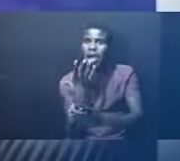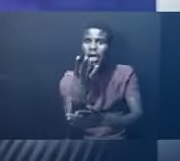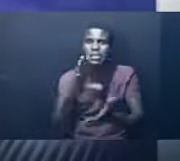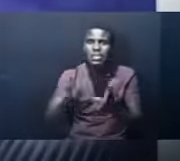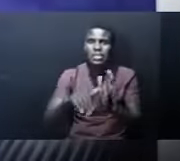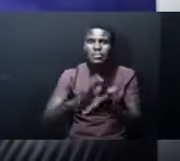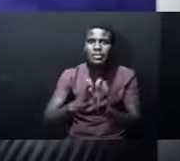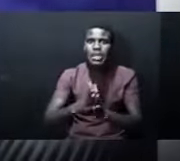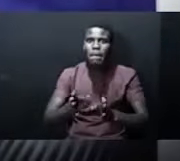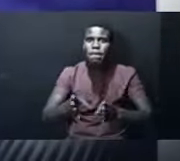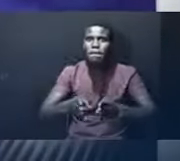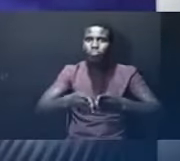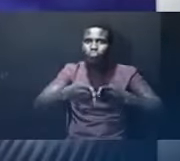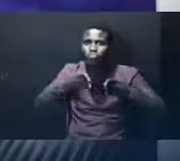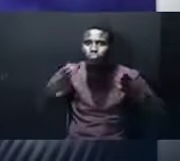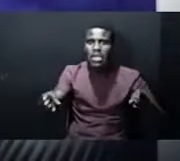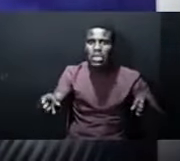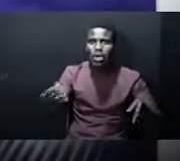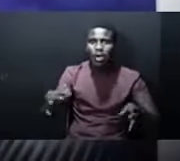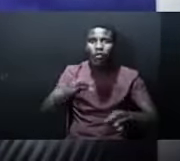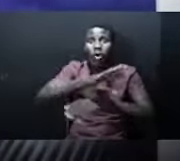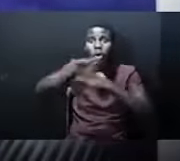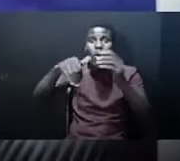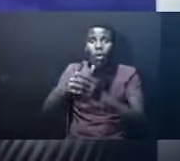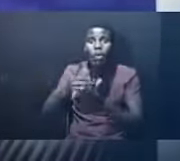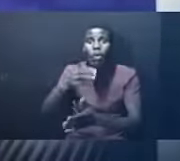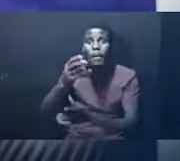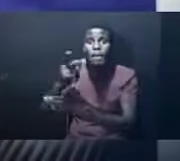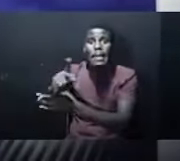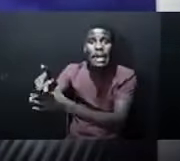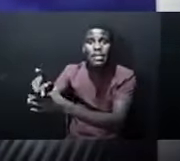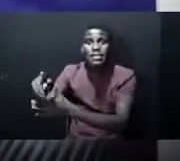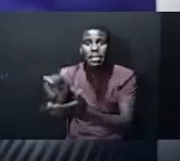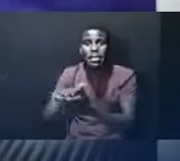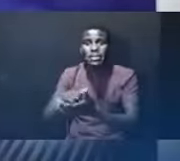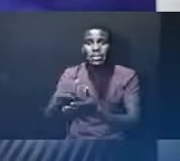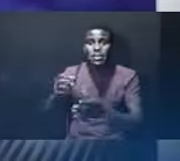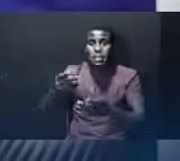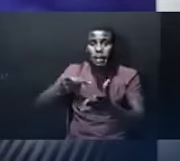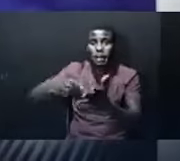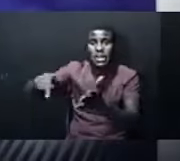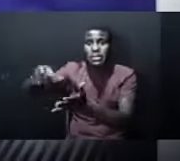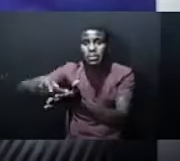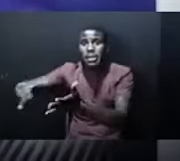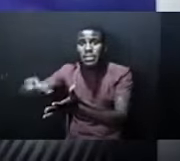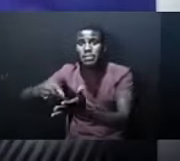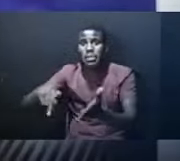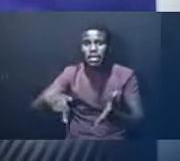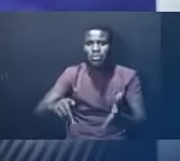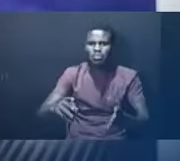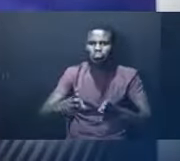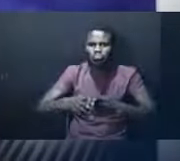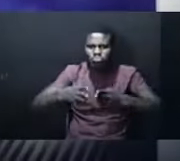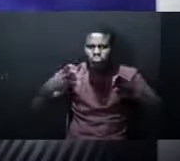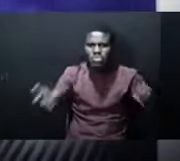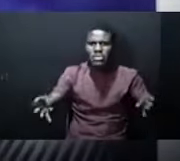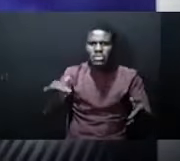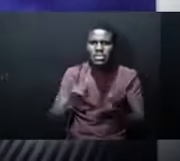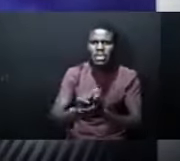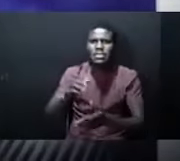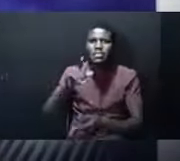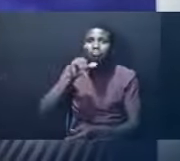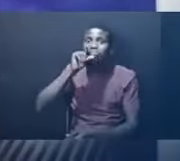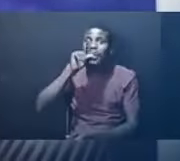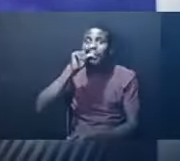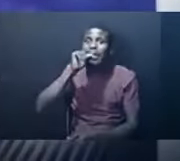garden plants, with such big branches that the birds can